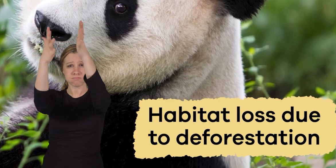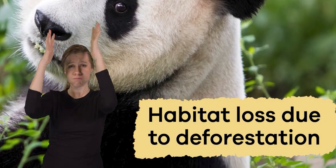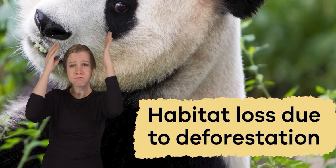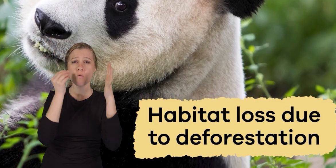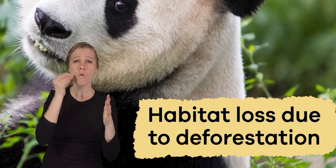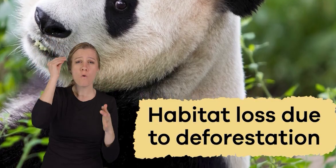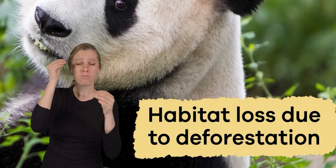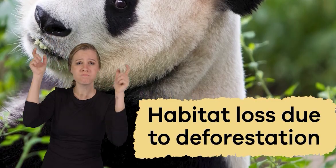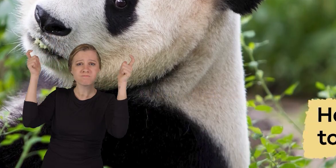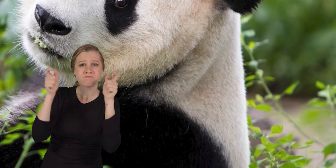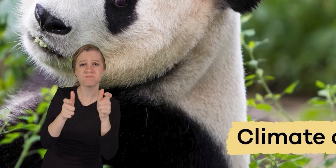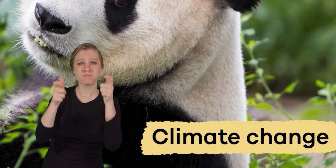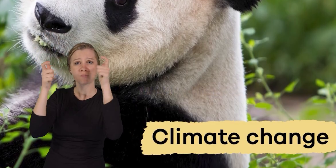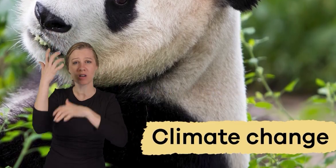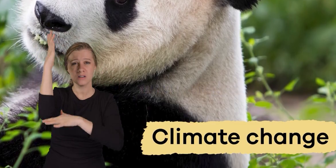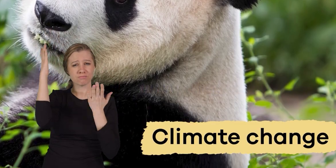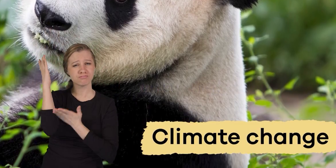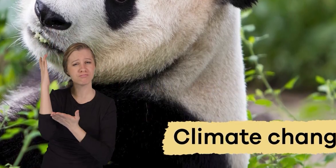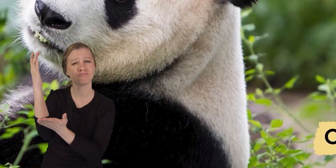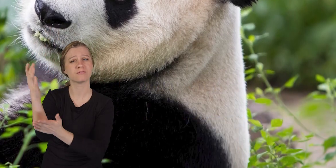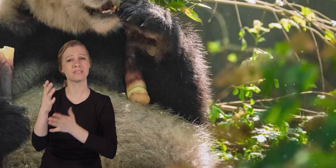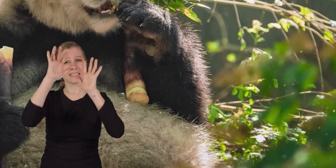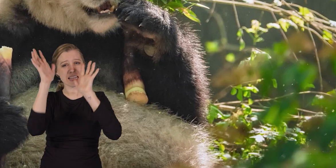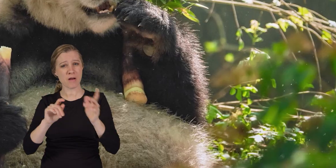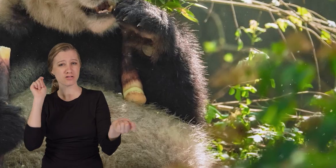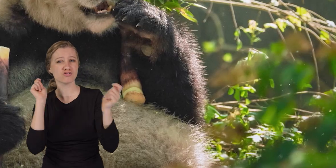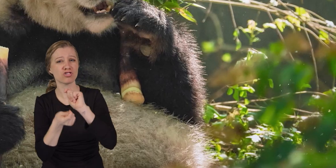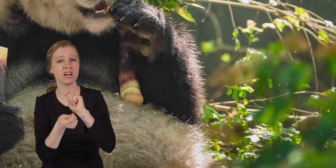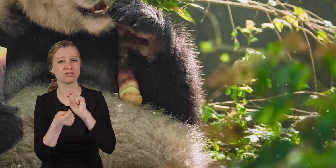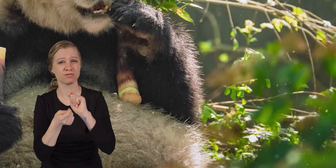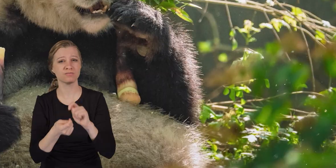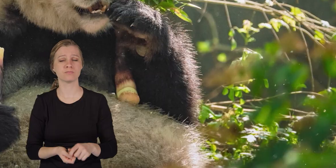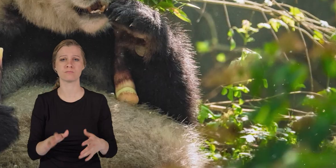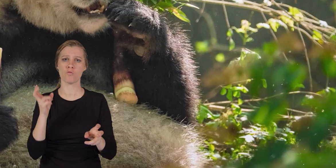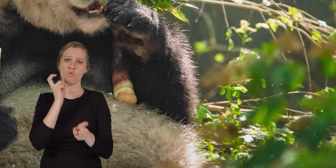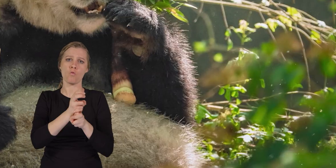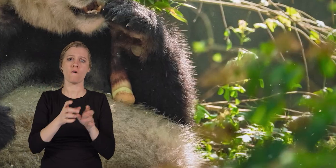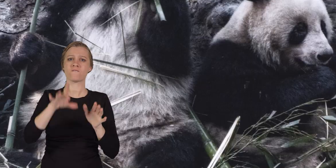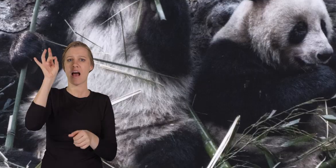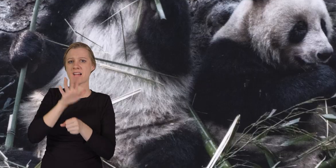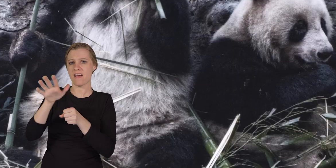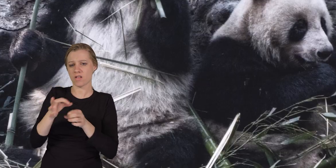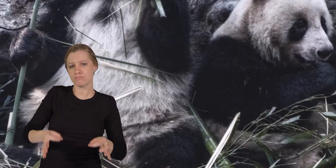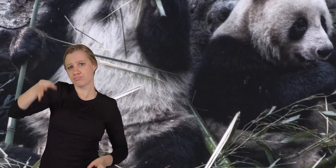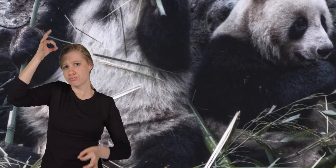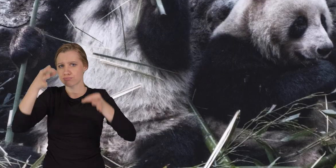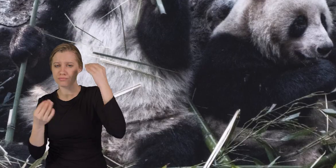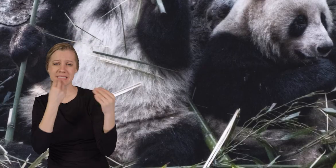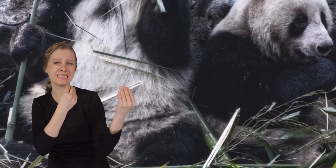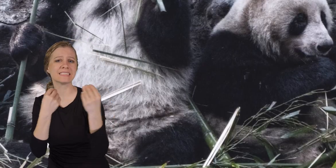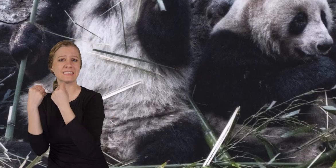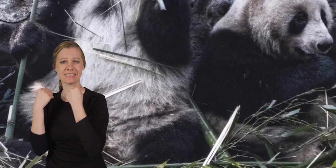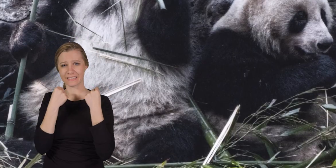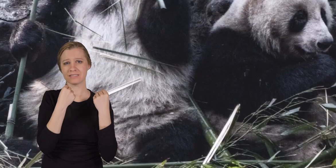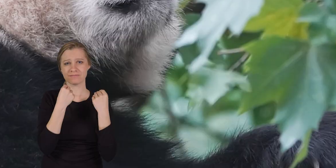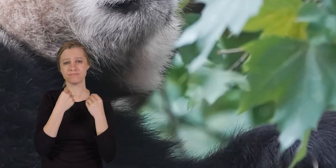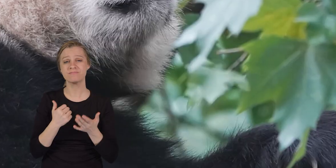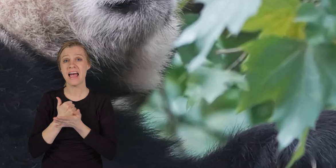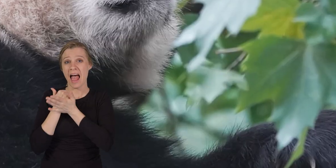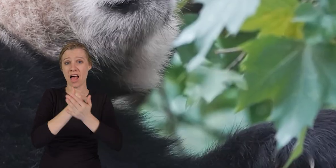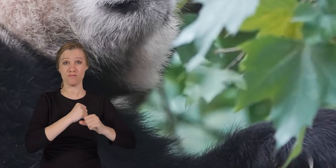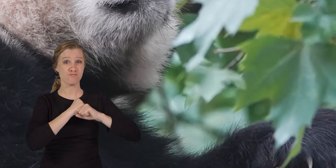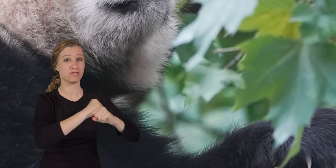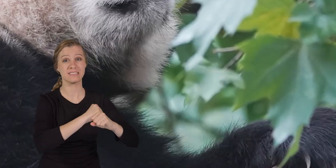due to deforestation and climate change, which makes it hard to find enough bamboo to eat. To help protect them,